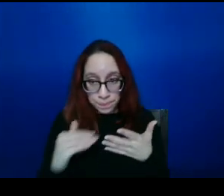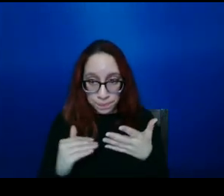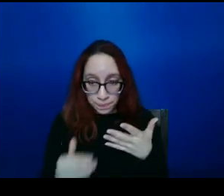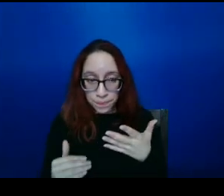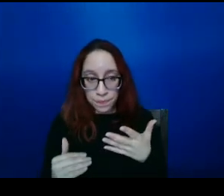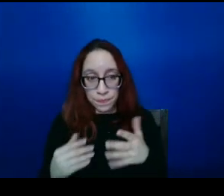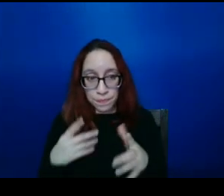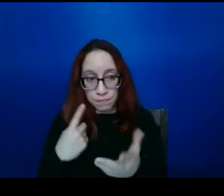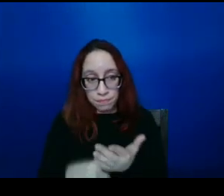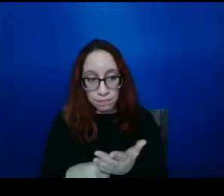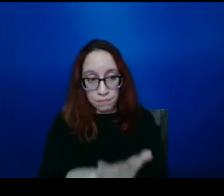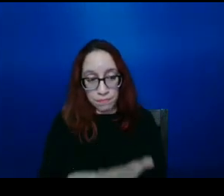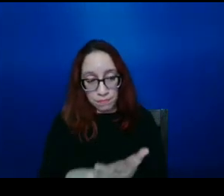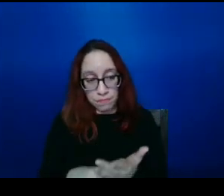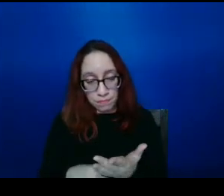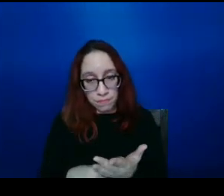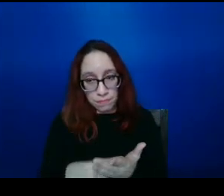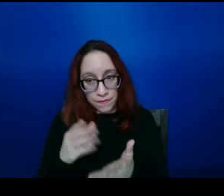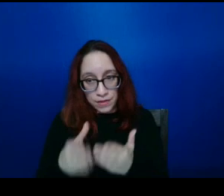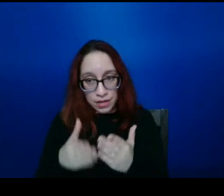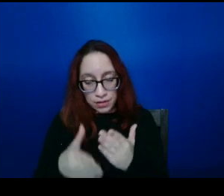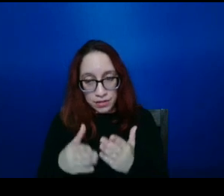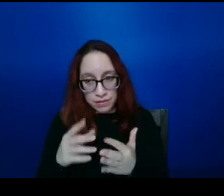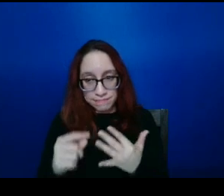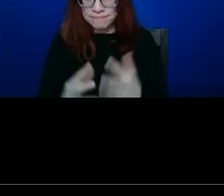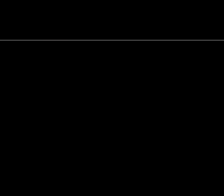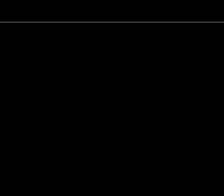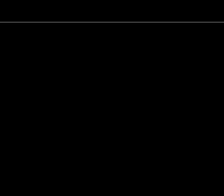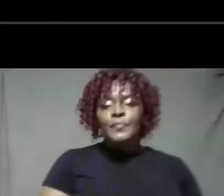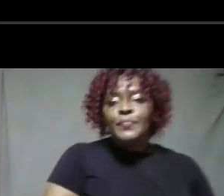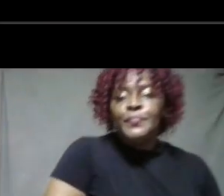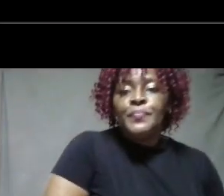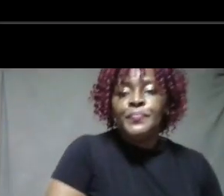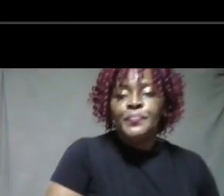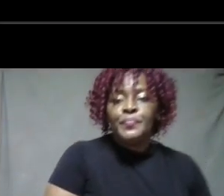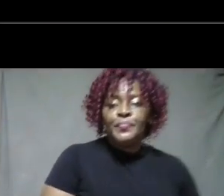to discuss finalizing these items for the eligibility.